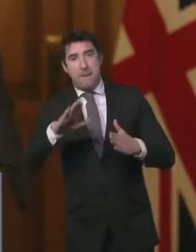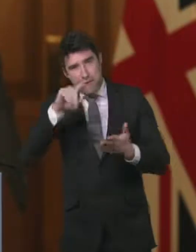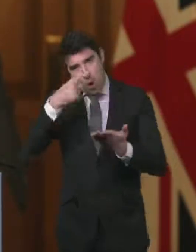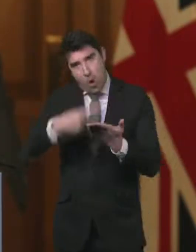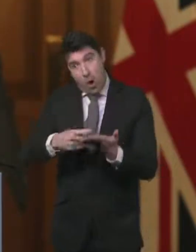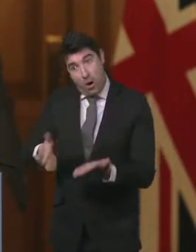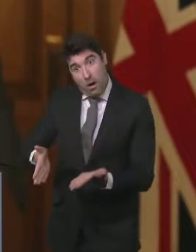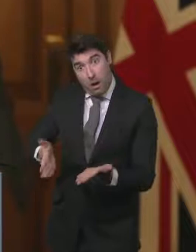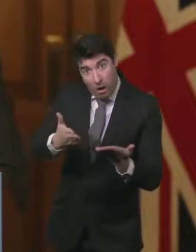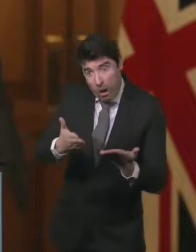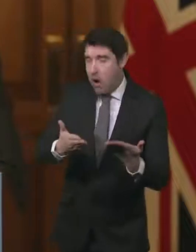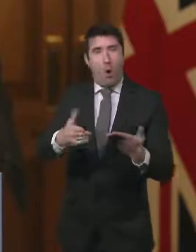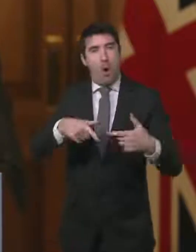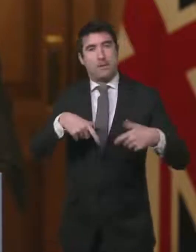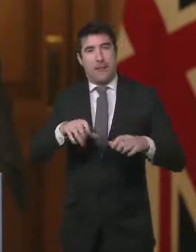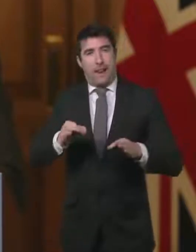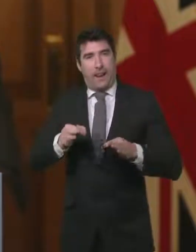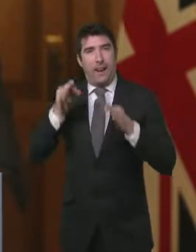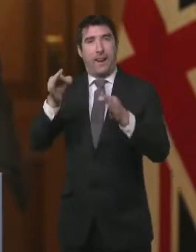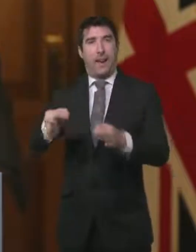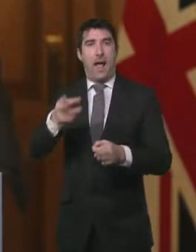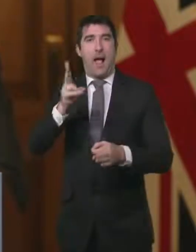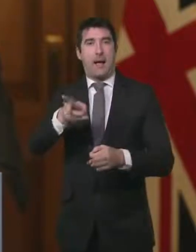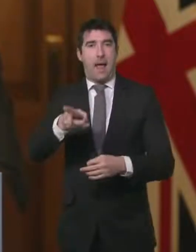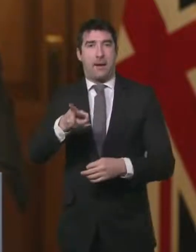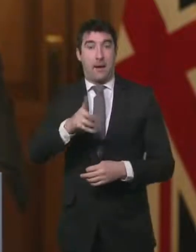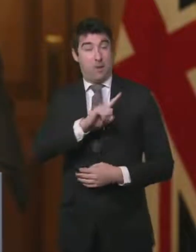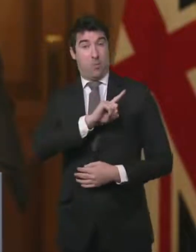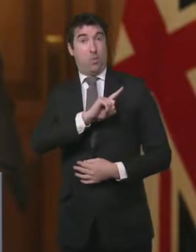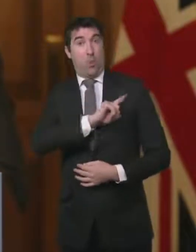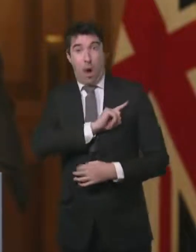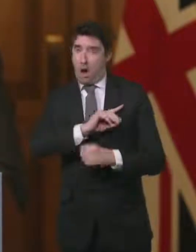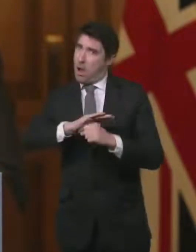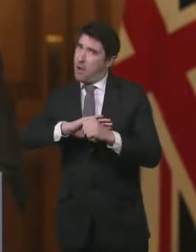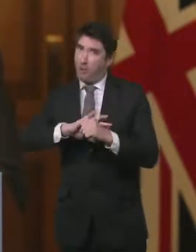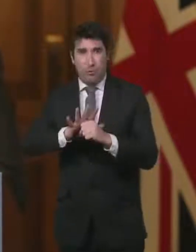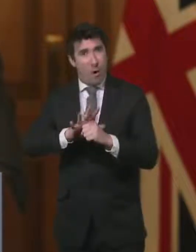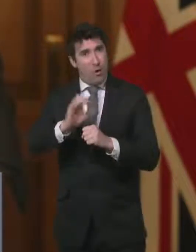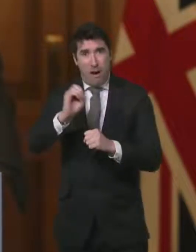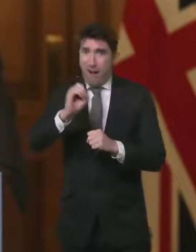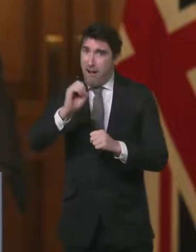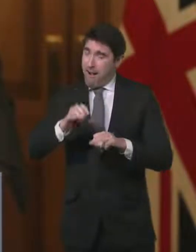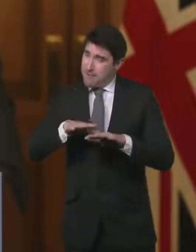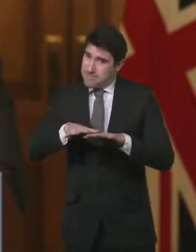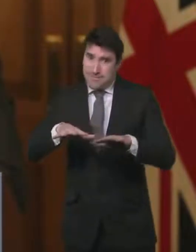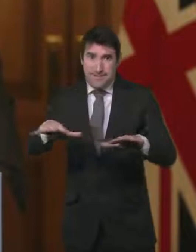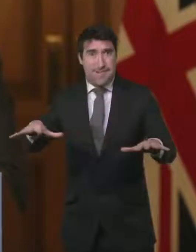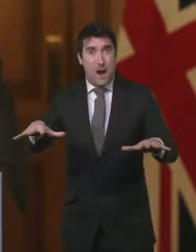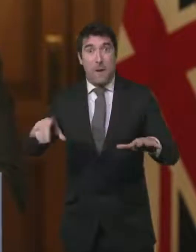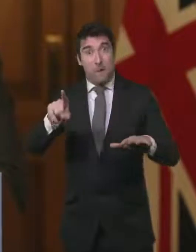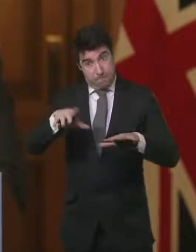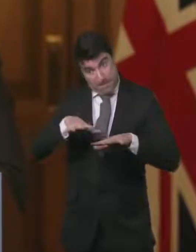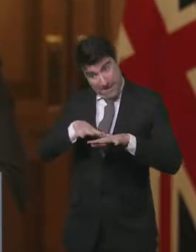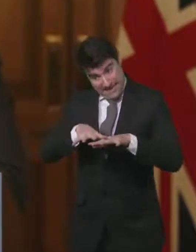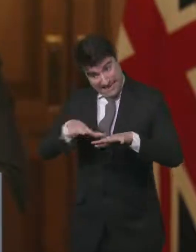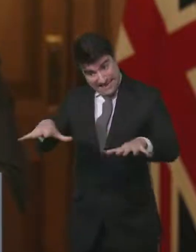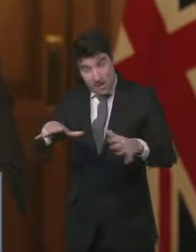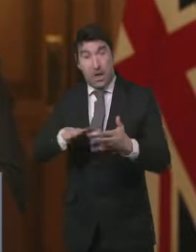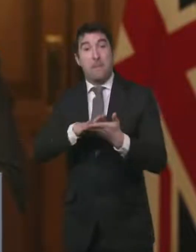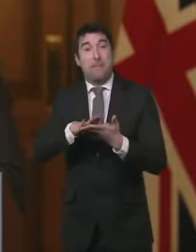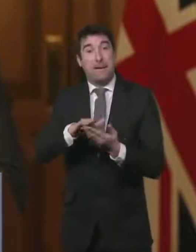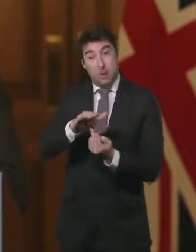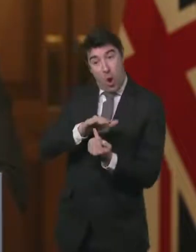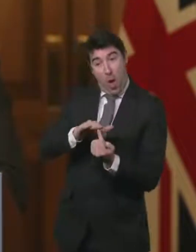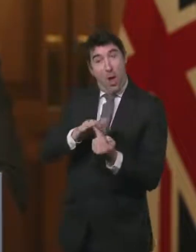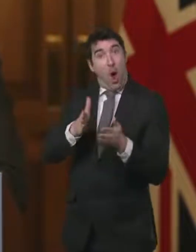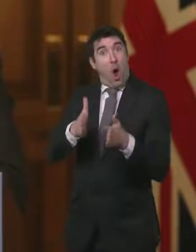high, and there's just such pressure on the local NHS that extra action is required to